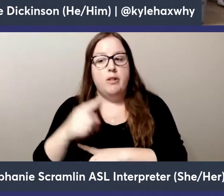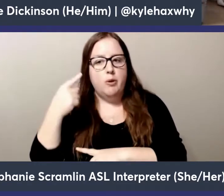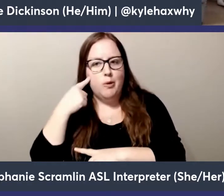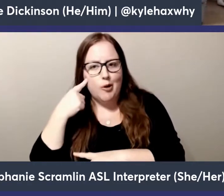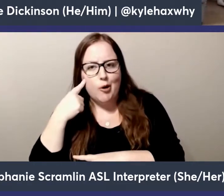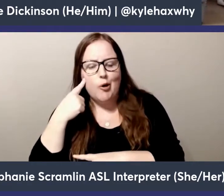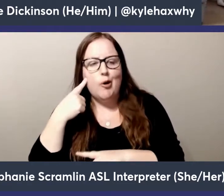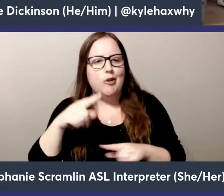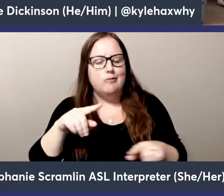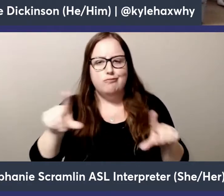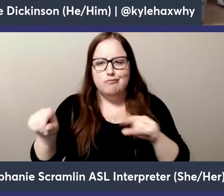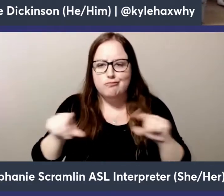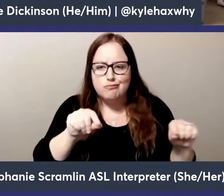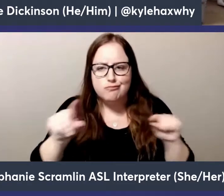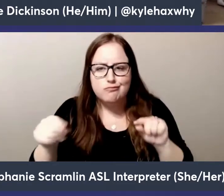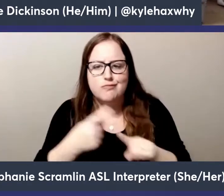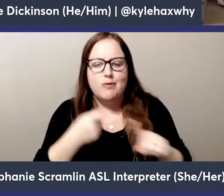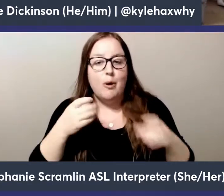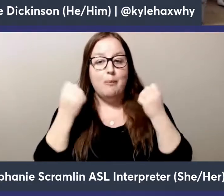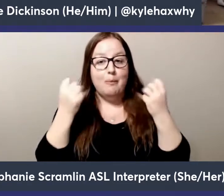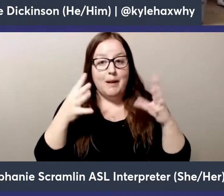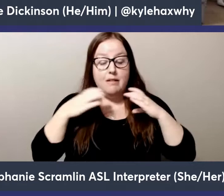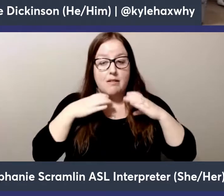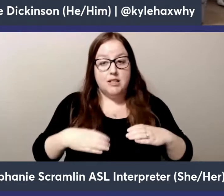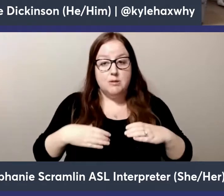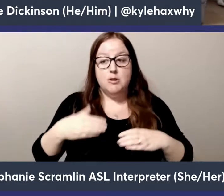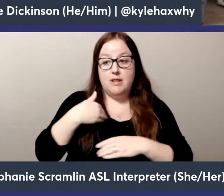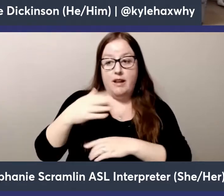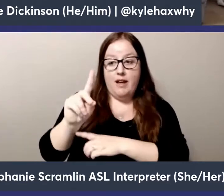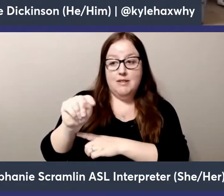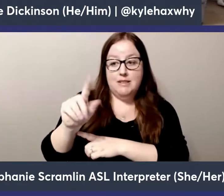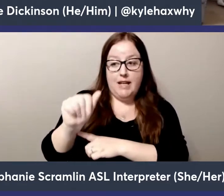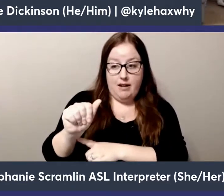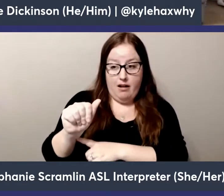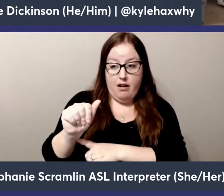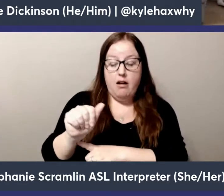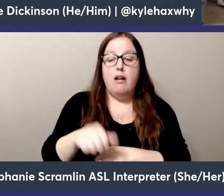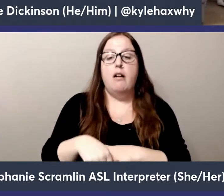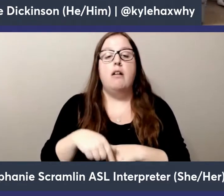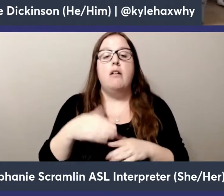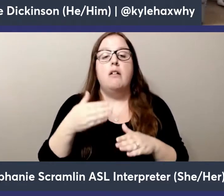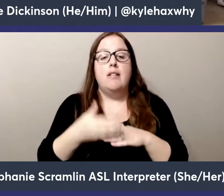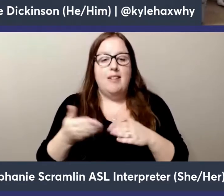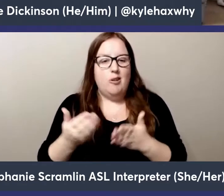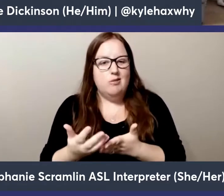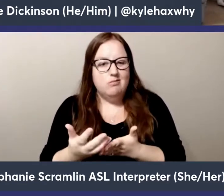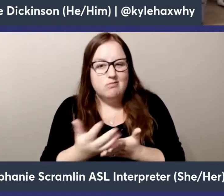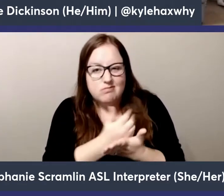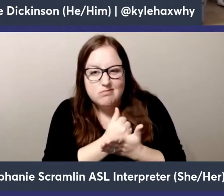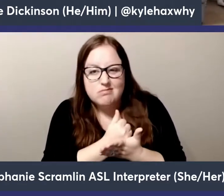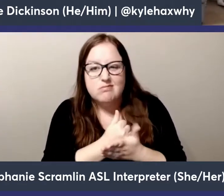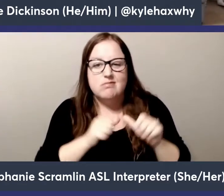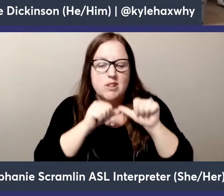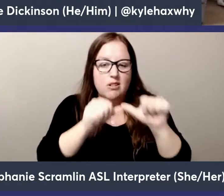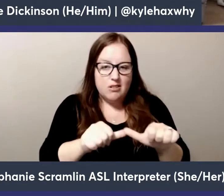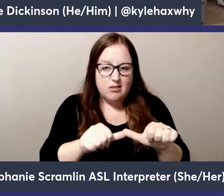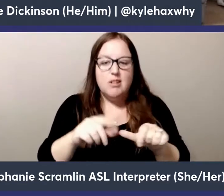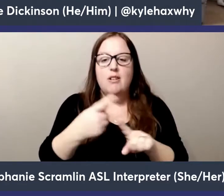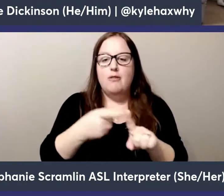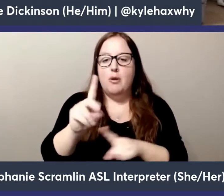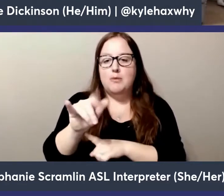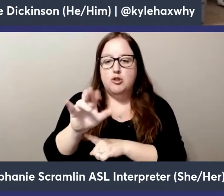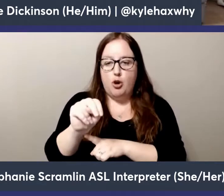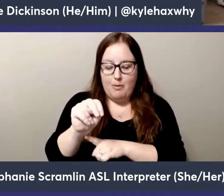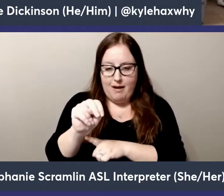of customers that they have data from they're constantly collecting data from these different domains of the vehicle. They're